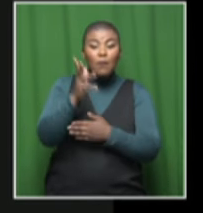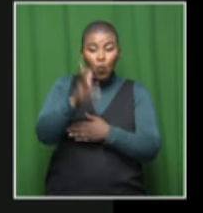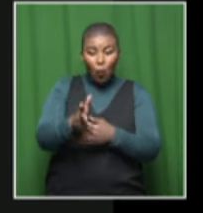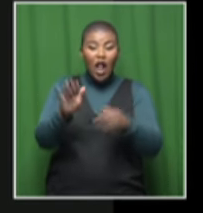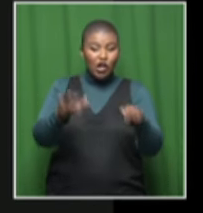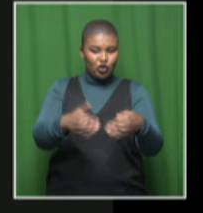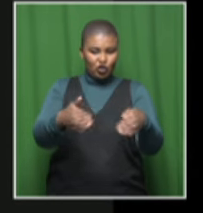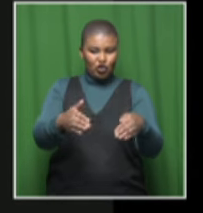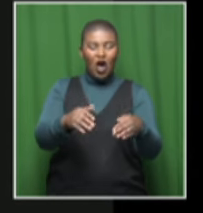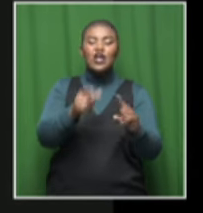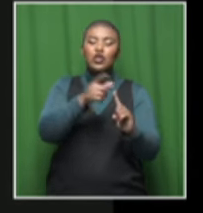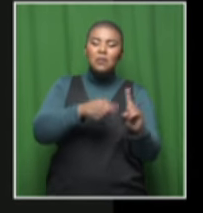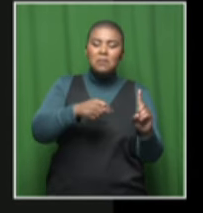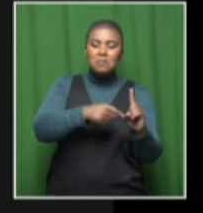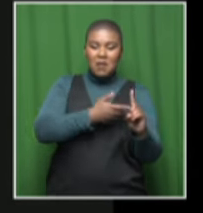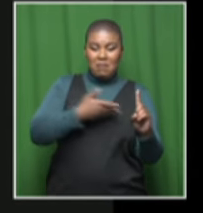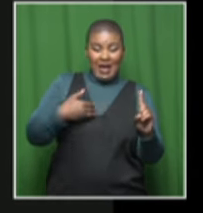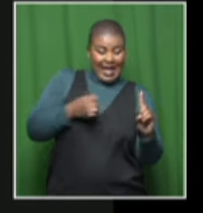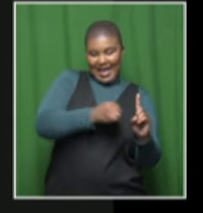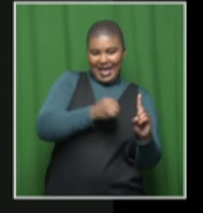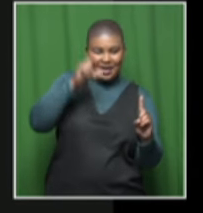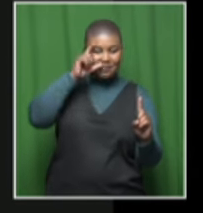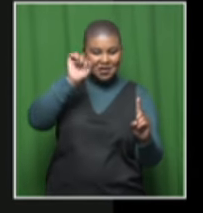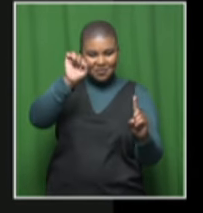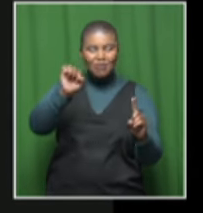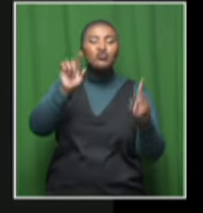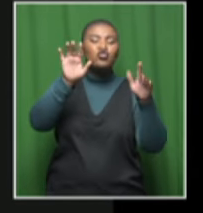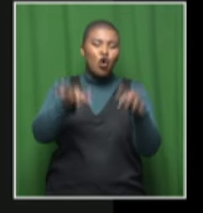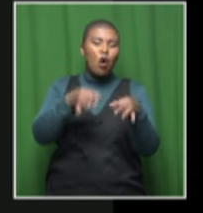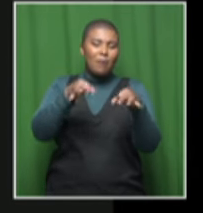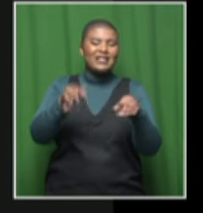the funeral today. So that's quite a fitting,